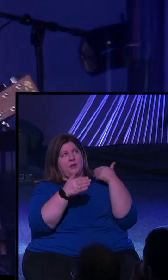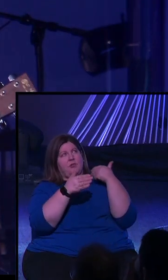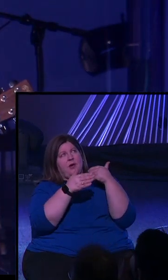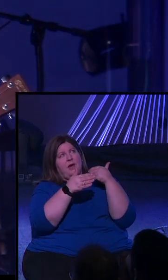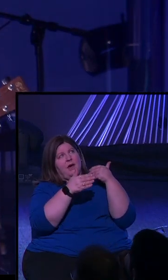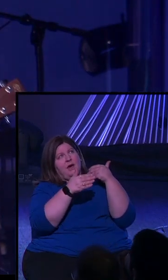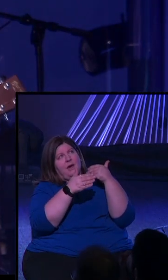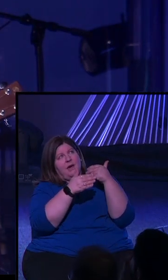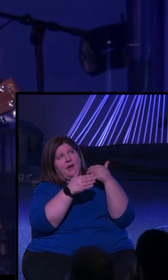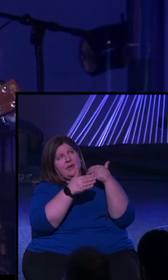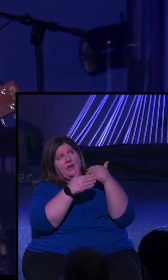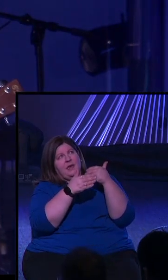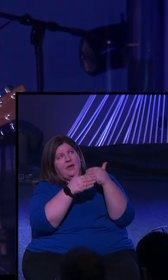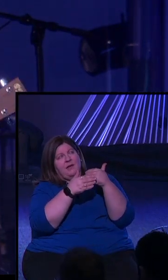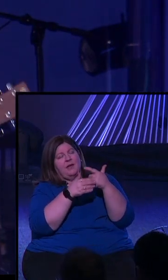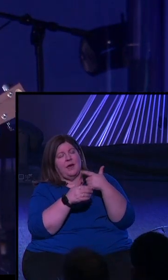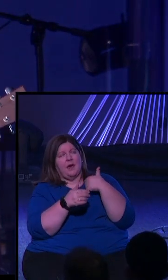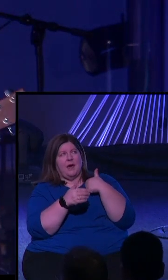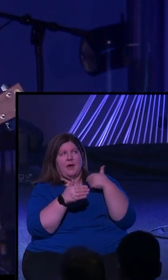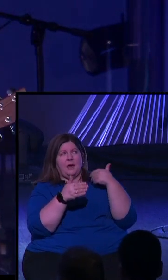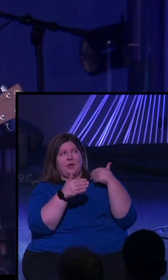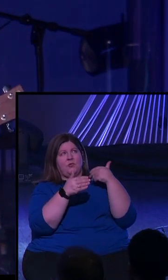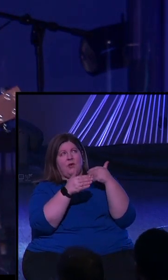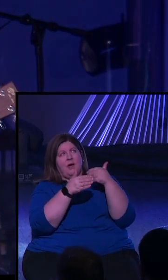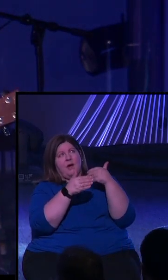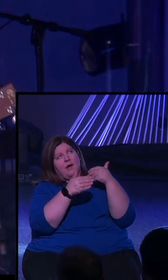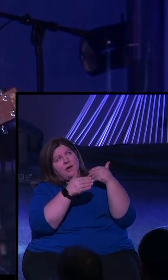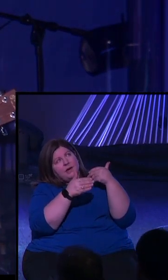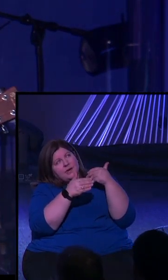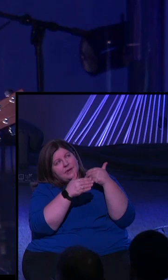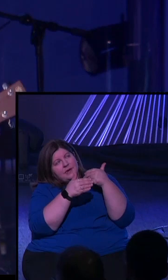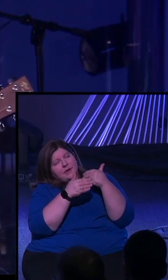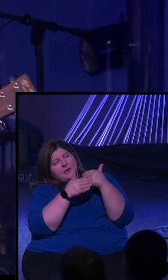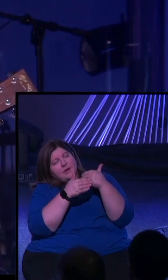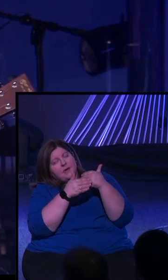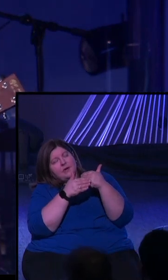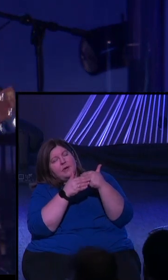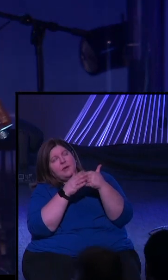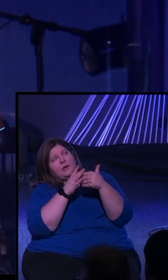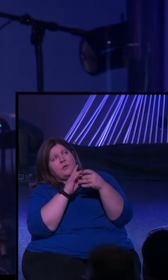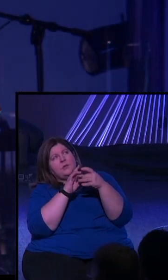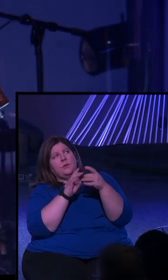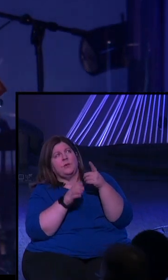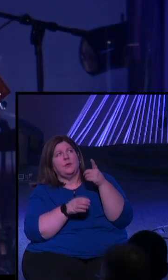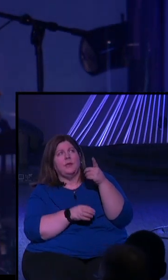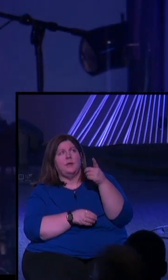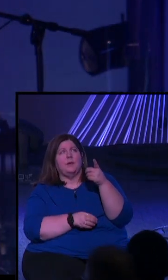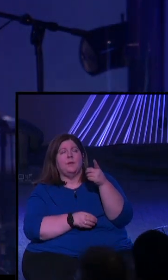I draw near, yes, I draw near